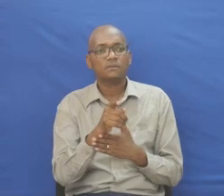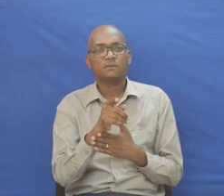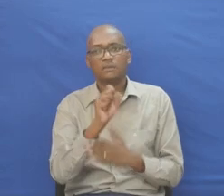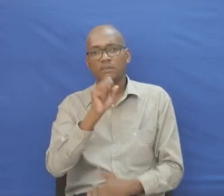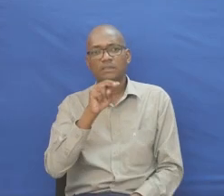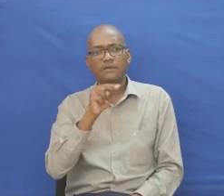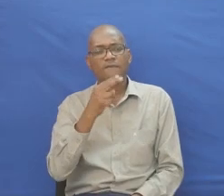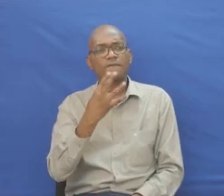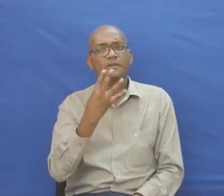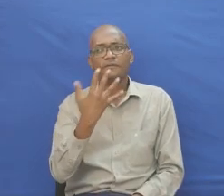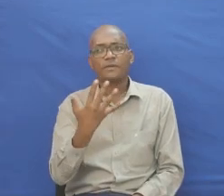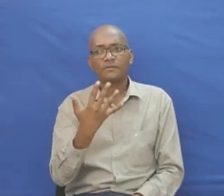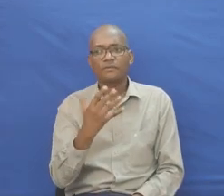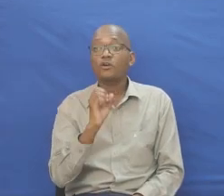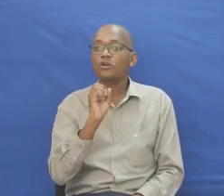Sine of 45?